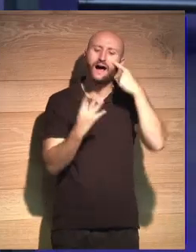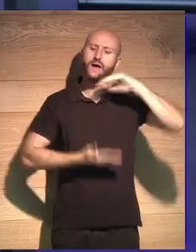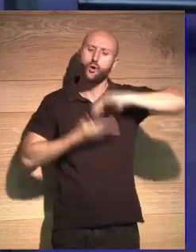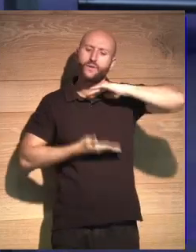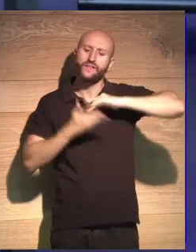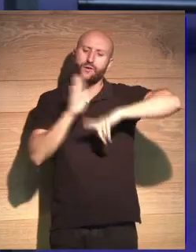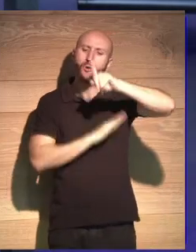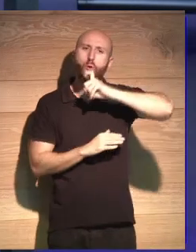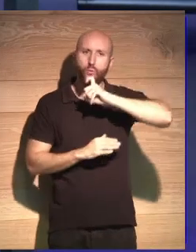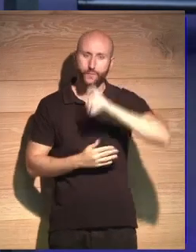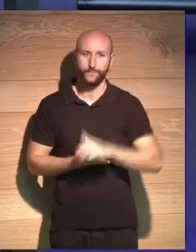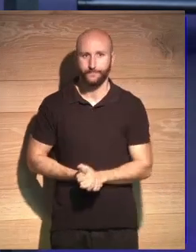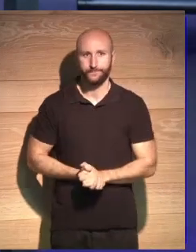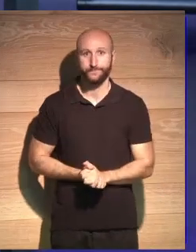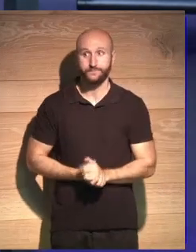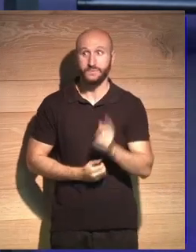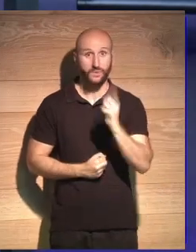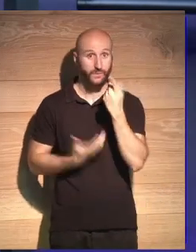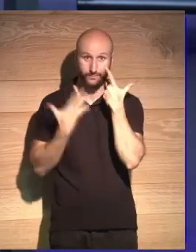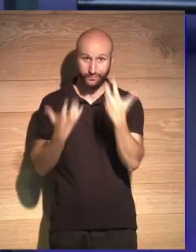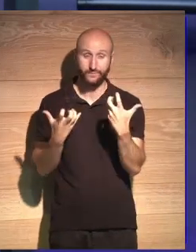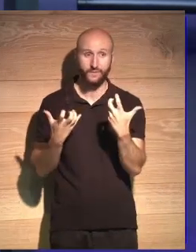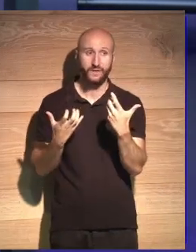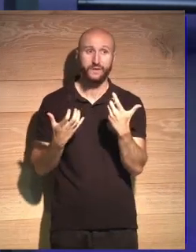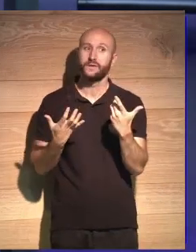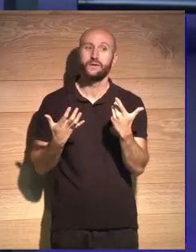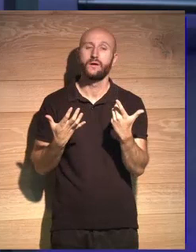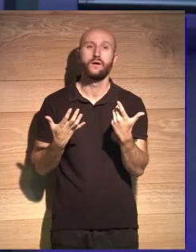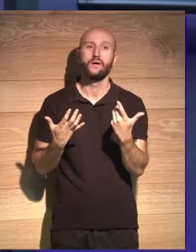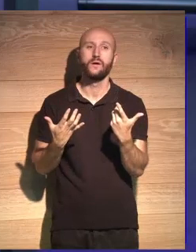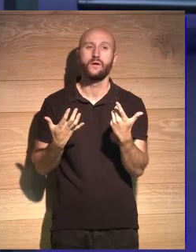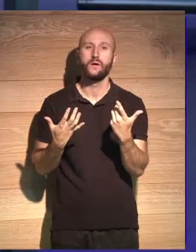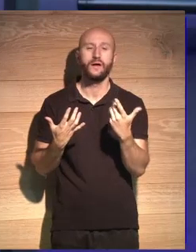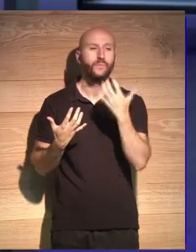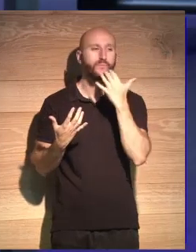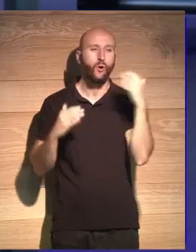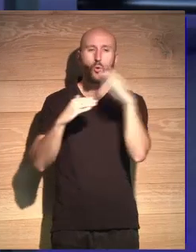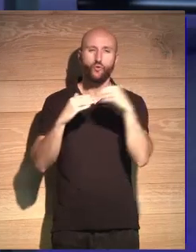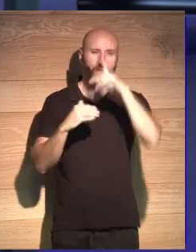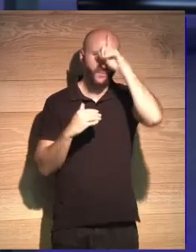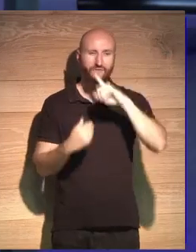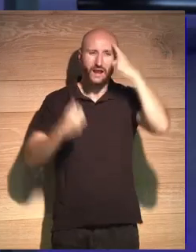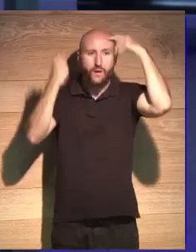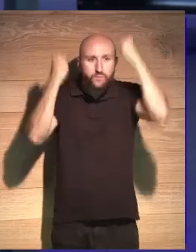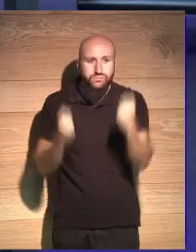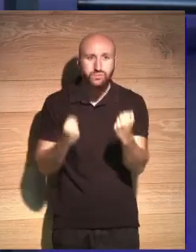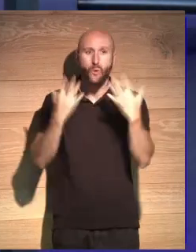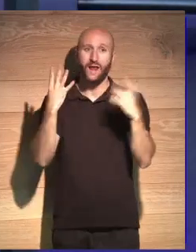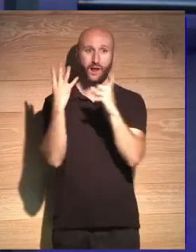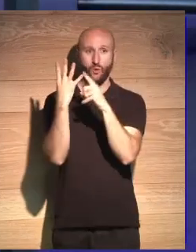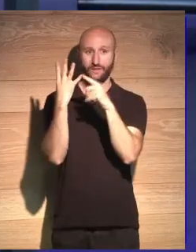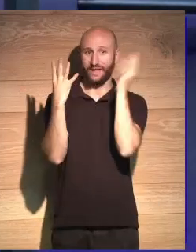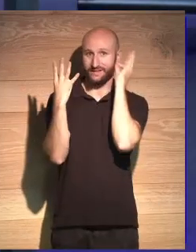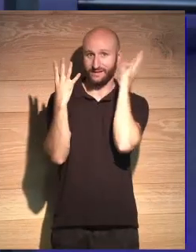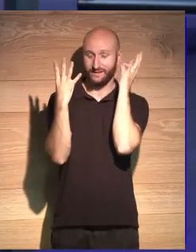these interviews is how they developed their skills. And what really caught my attention was that the only heavy